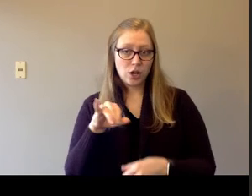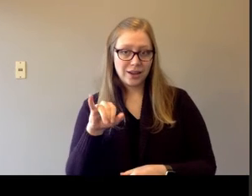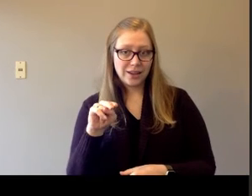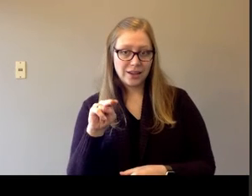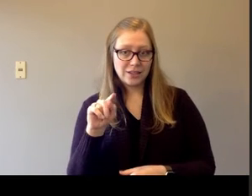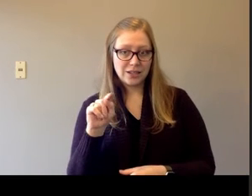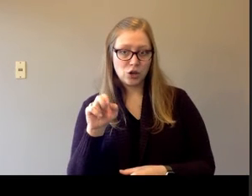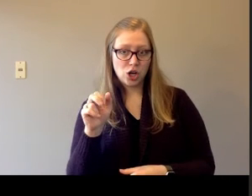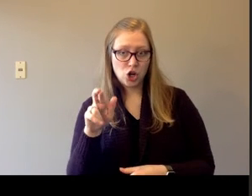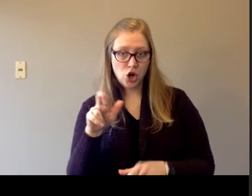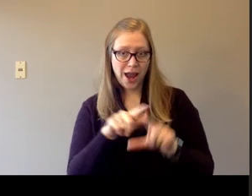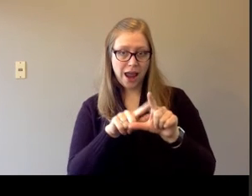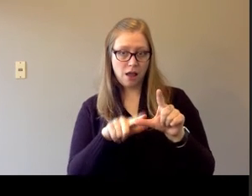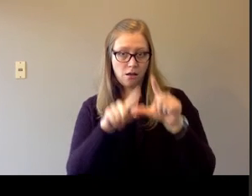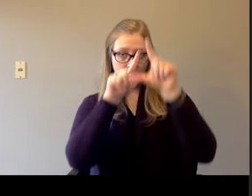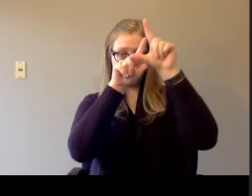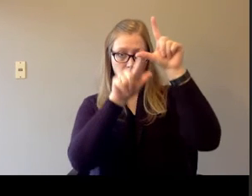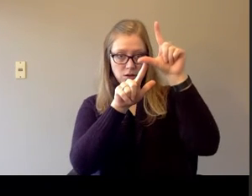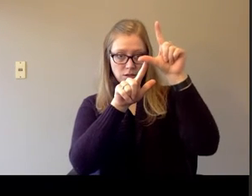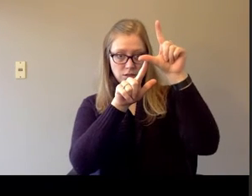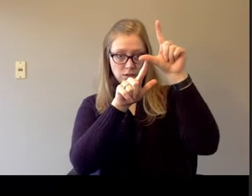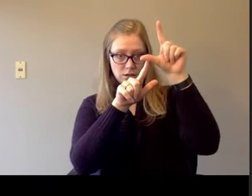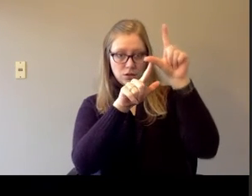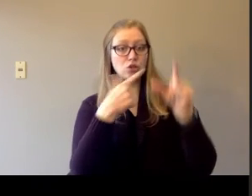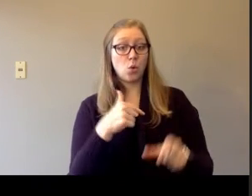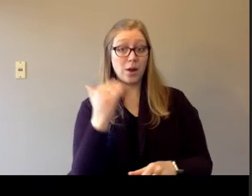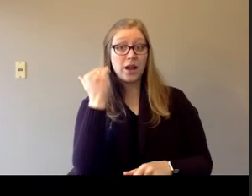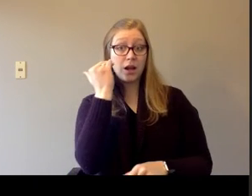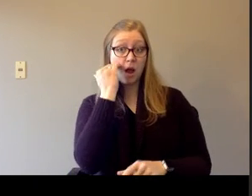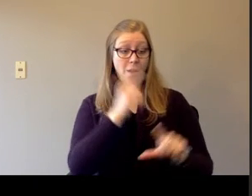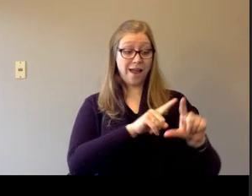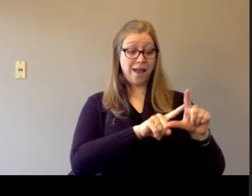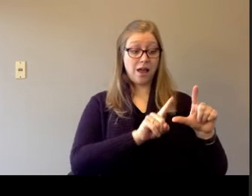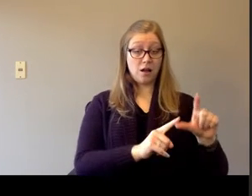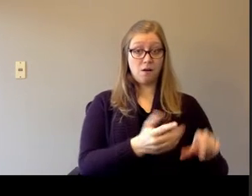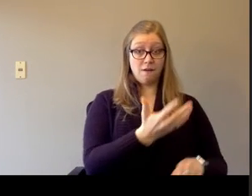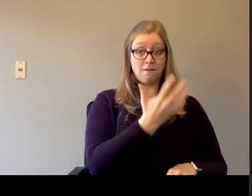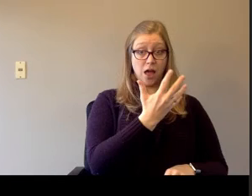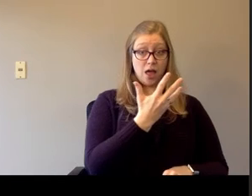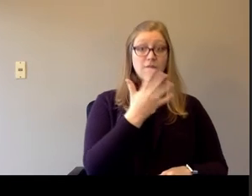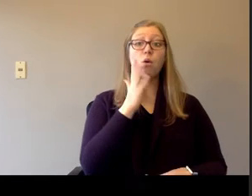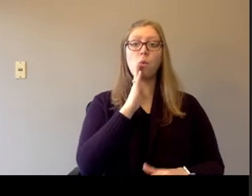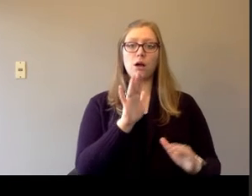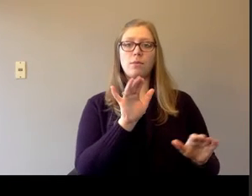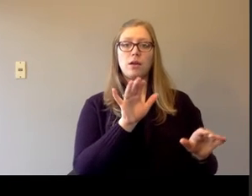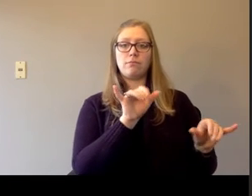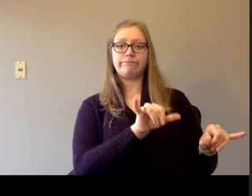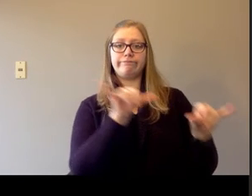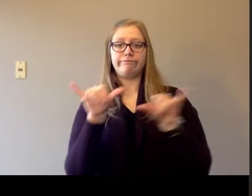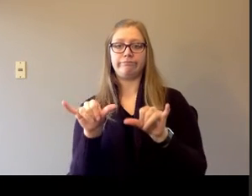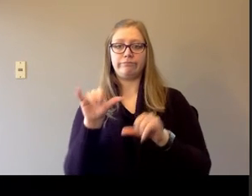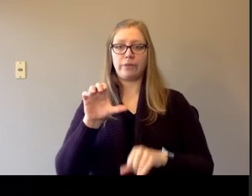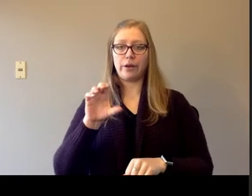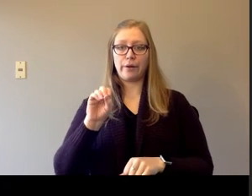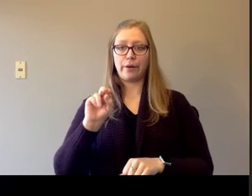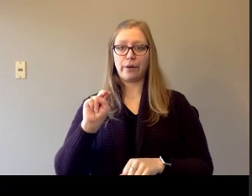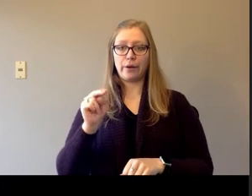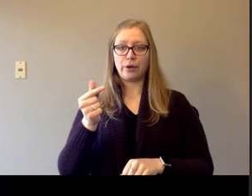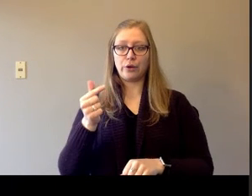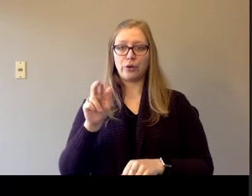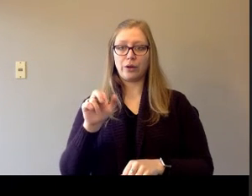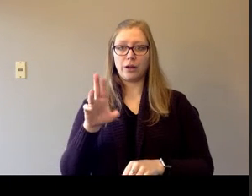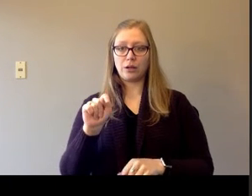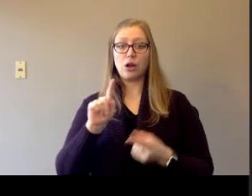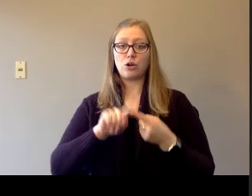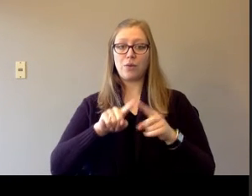angle 5 is going to be congruent to angle 3. And using similar reasoning,